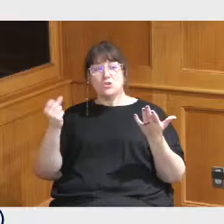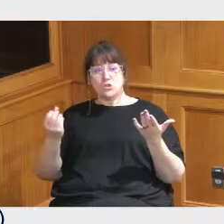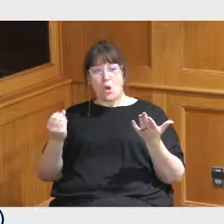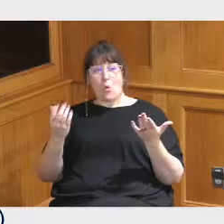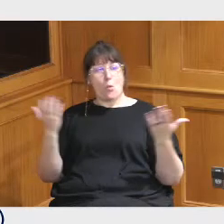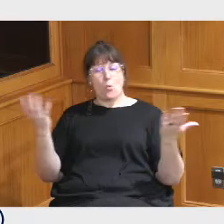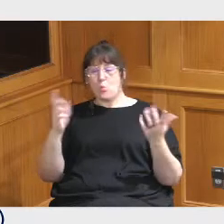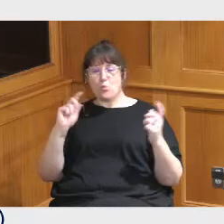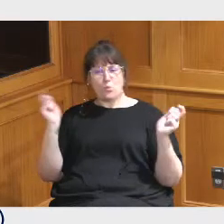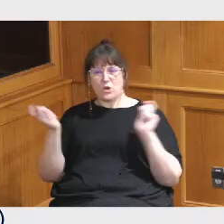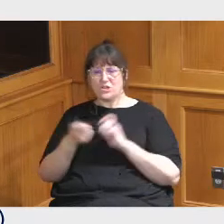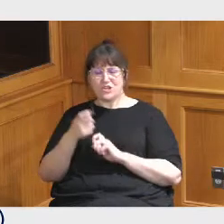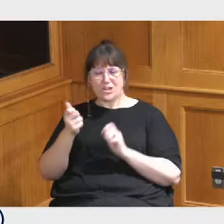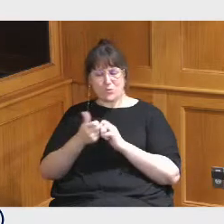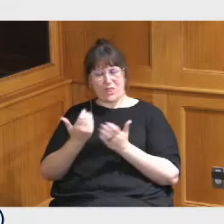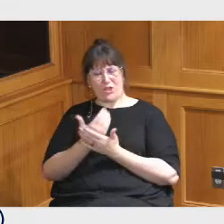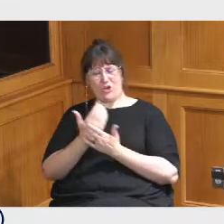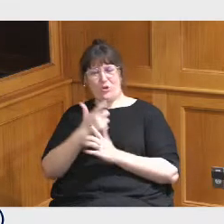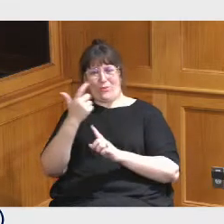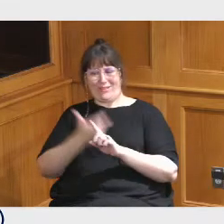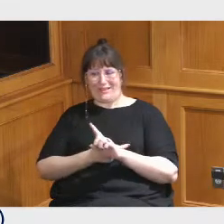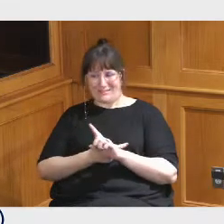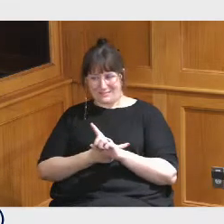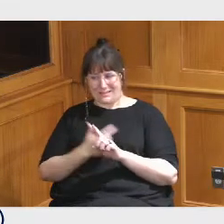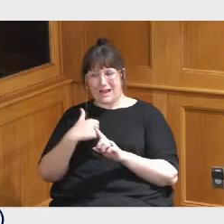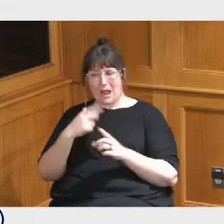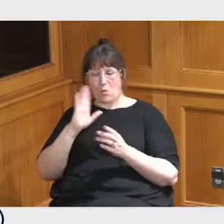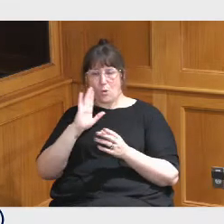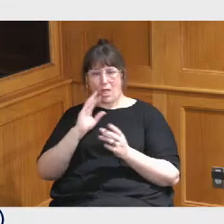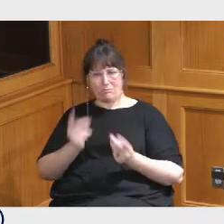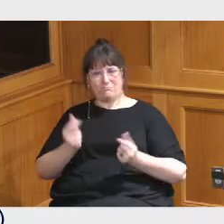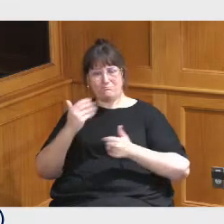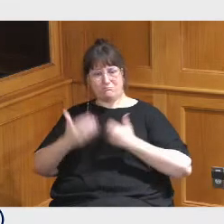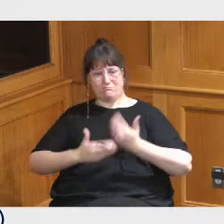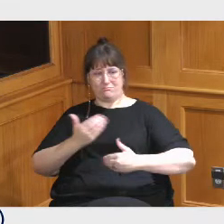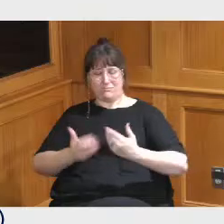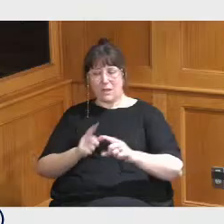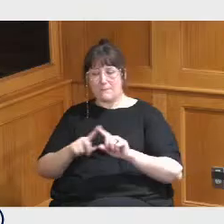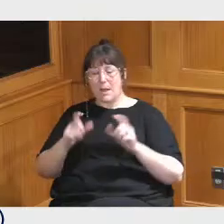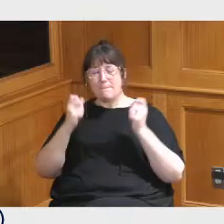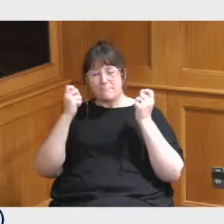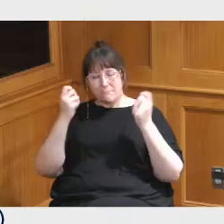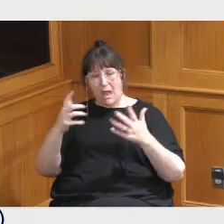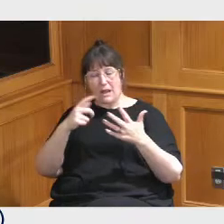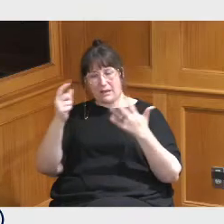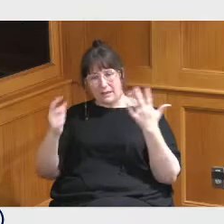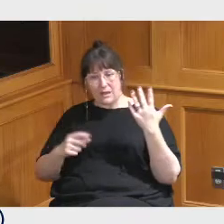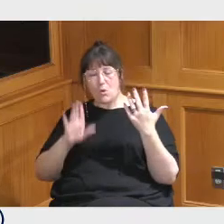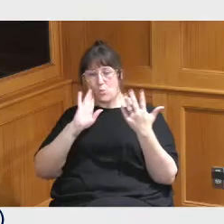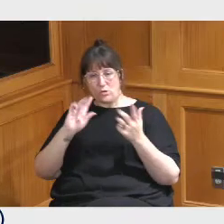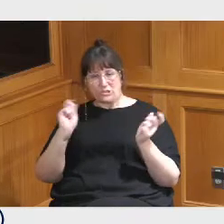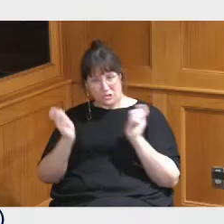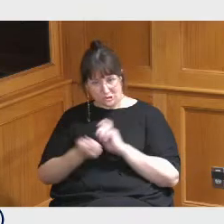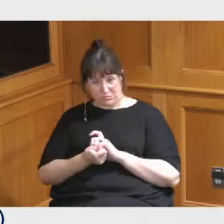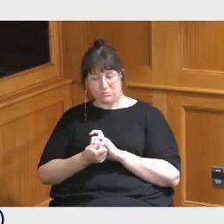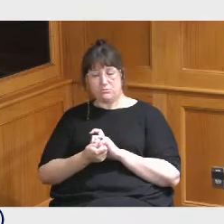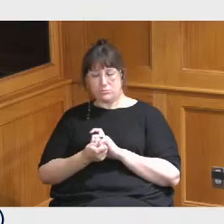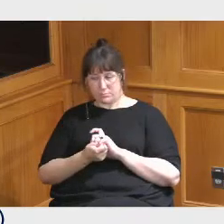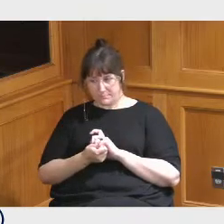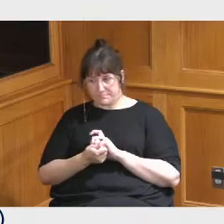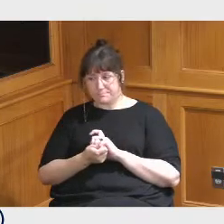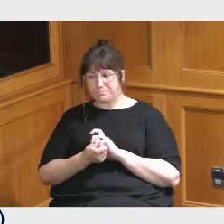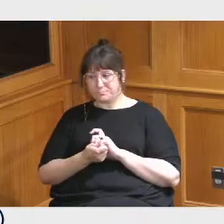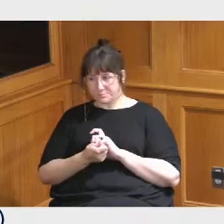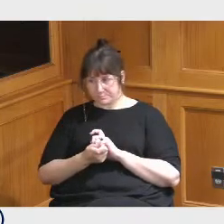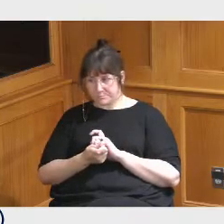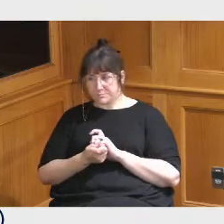these specifically quickly, but there are a lot of things that are changing under this lease to make this a